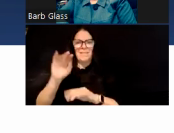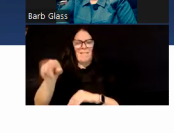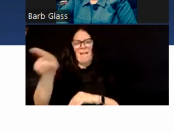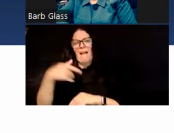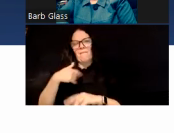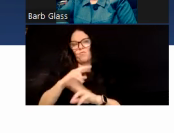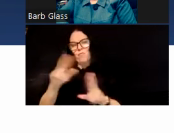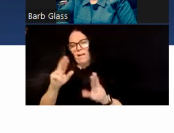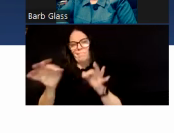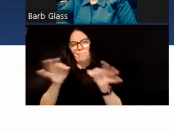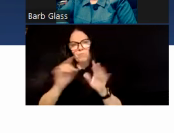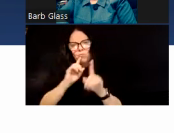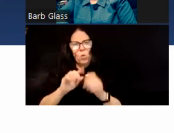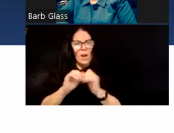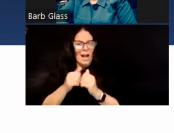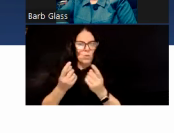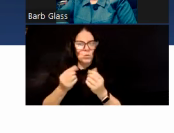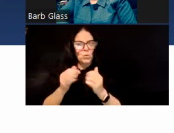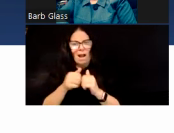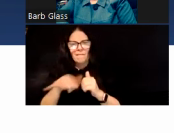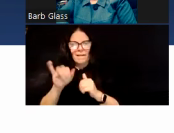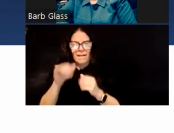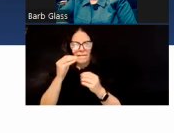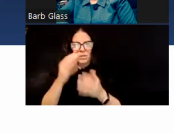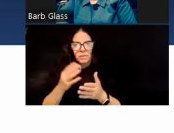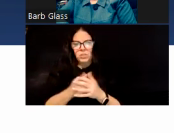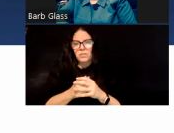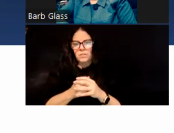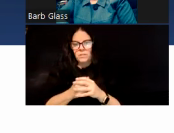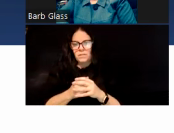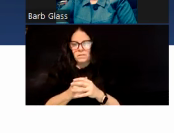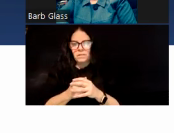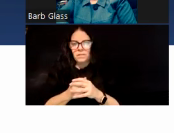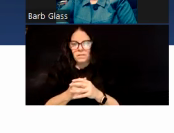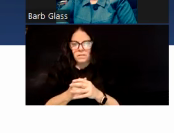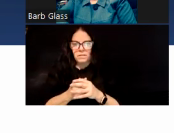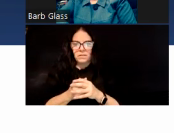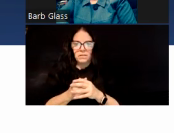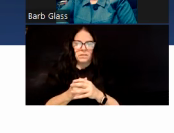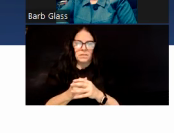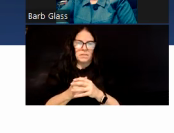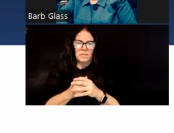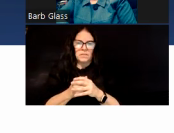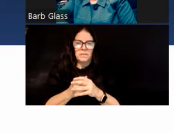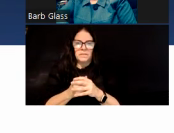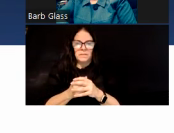those reports that you can access and how you can use those to make sure that you're staying up to date.